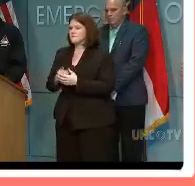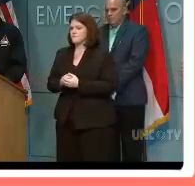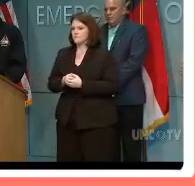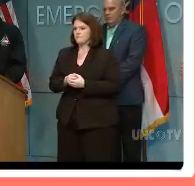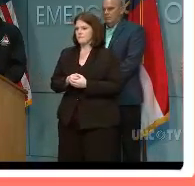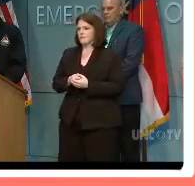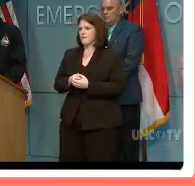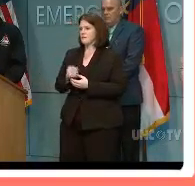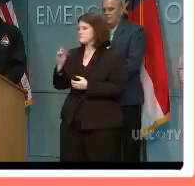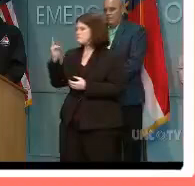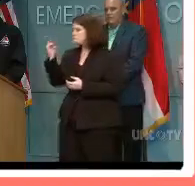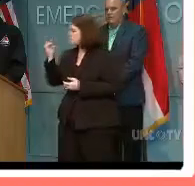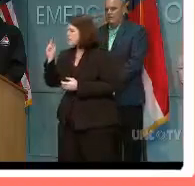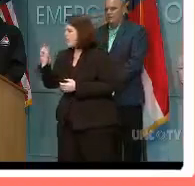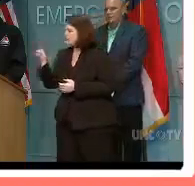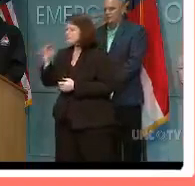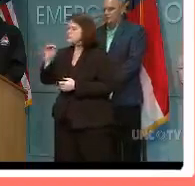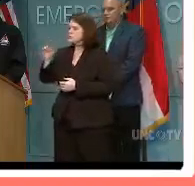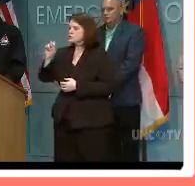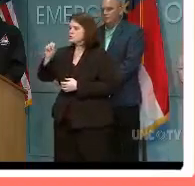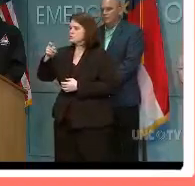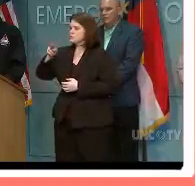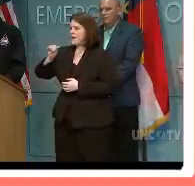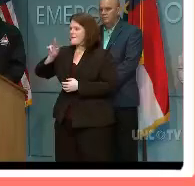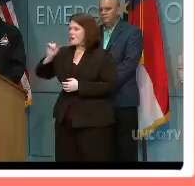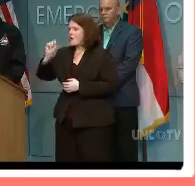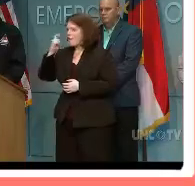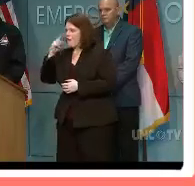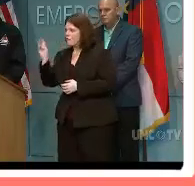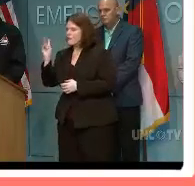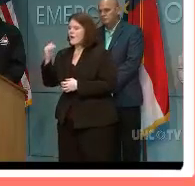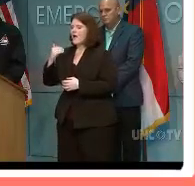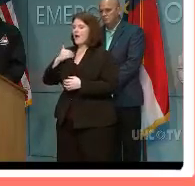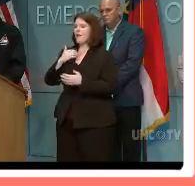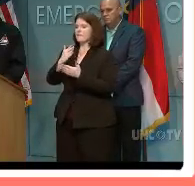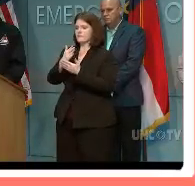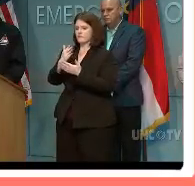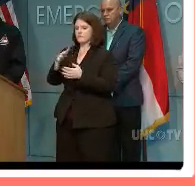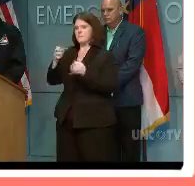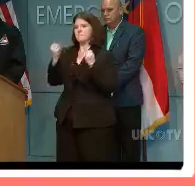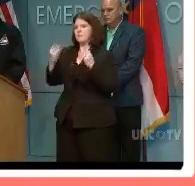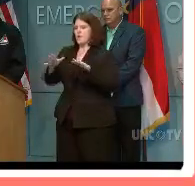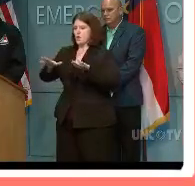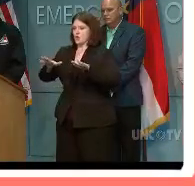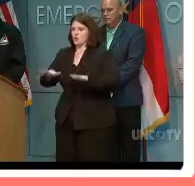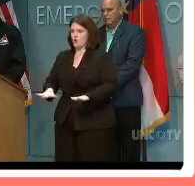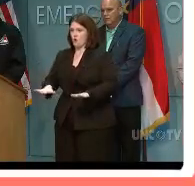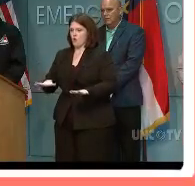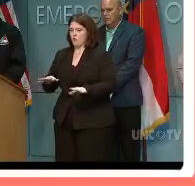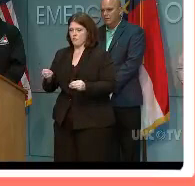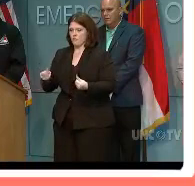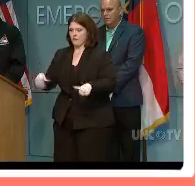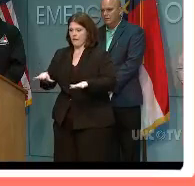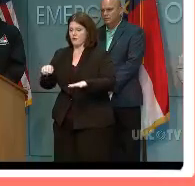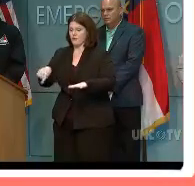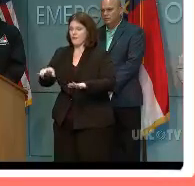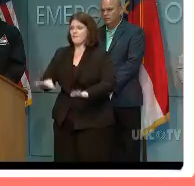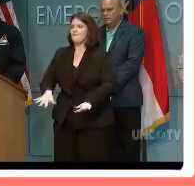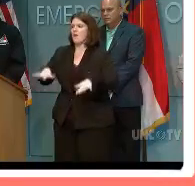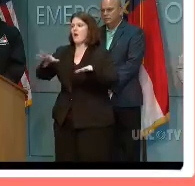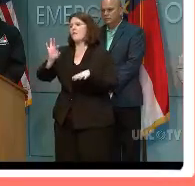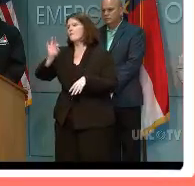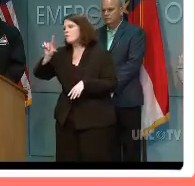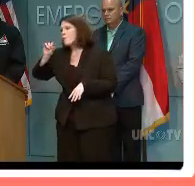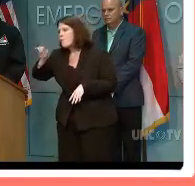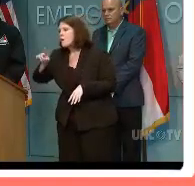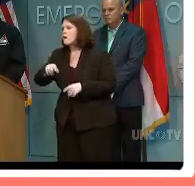Governor or Mr. Sprayberry, there are a lot of low-lying areas that have dealt with flooding from Floyd, from Matthew, and a lot of